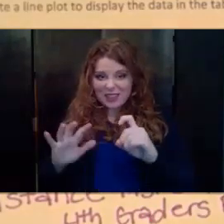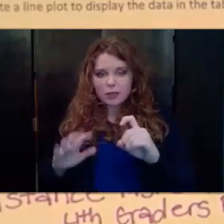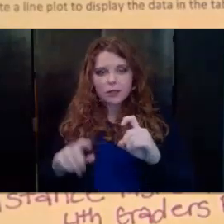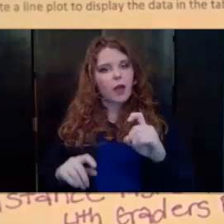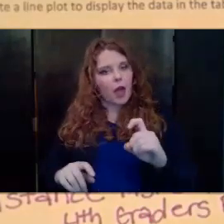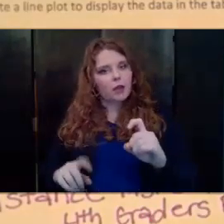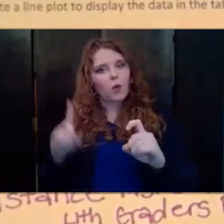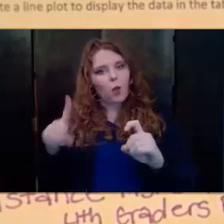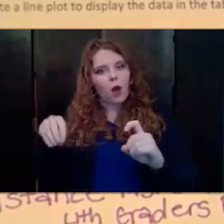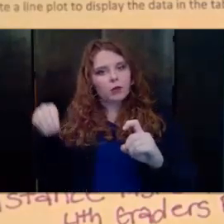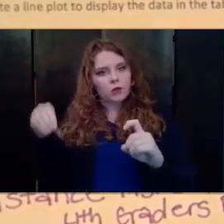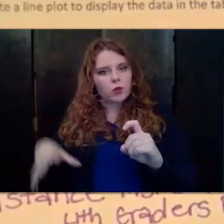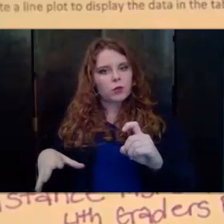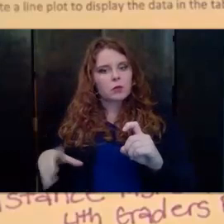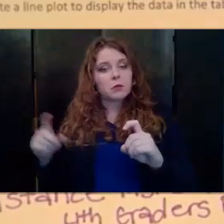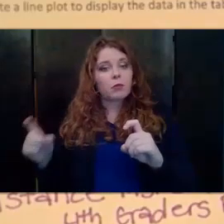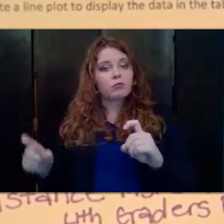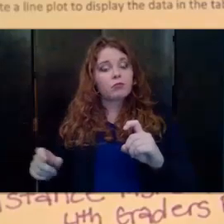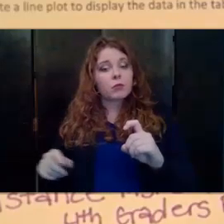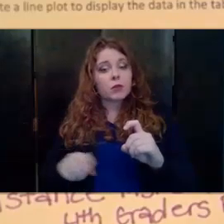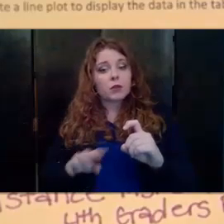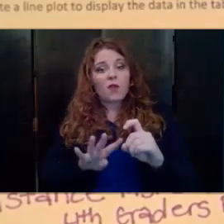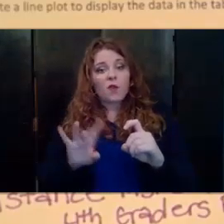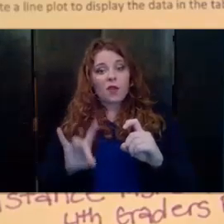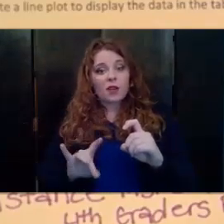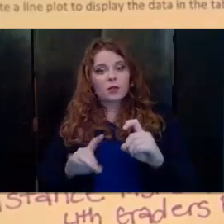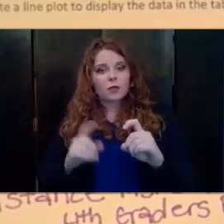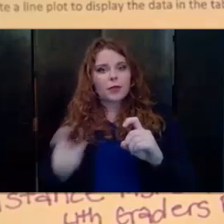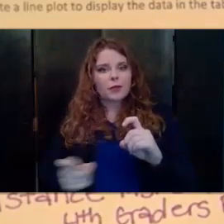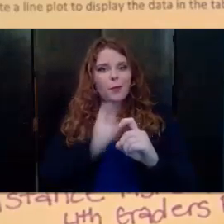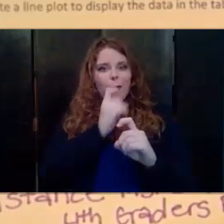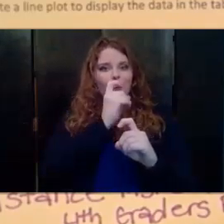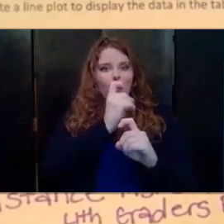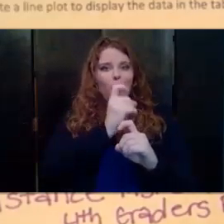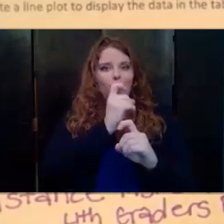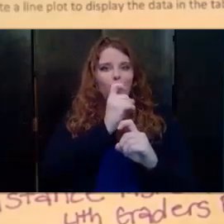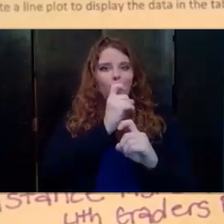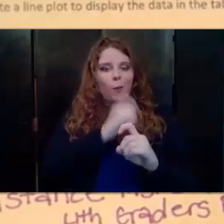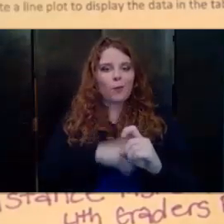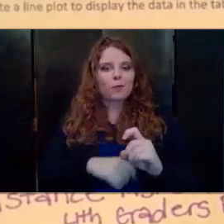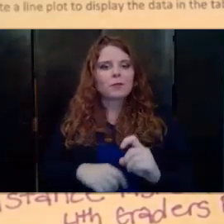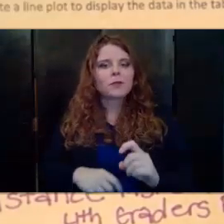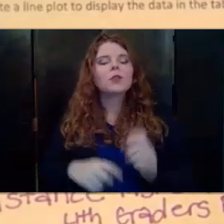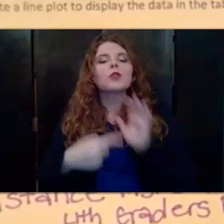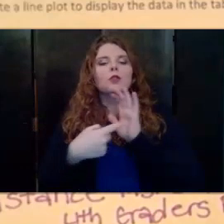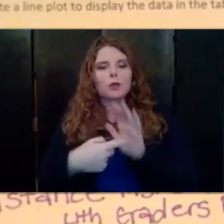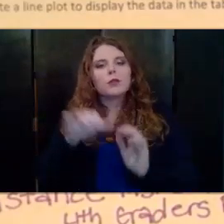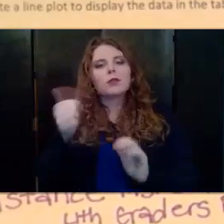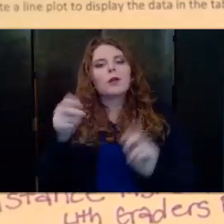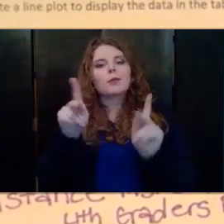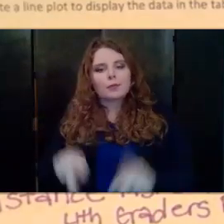X represents one student. So over top of the 4/8, we need to like stack one more X up there. That represents another